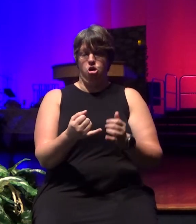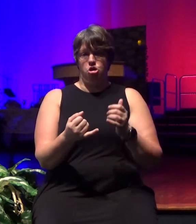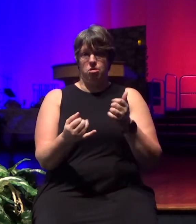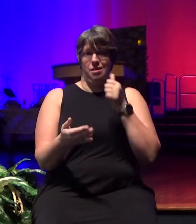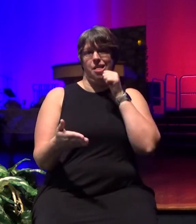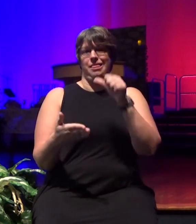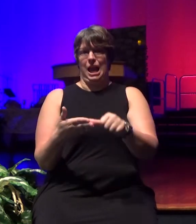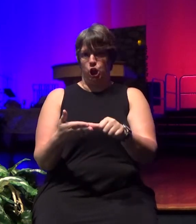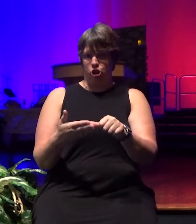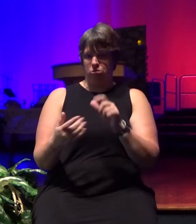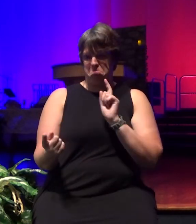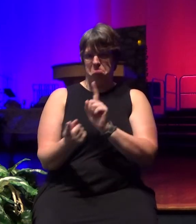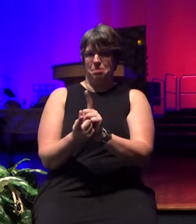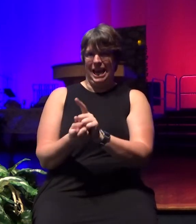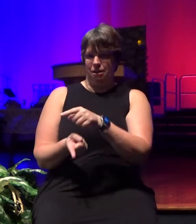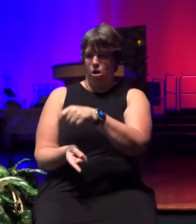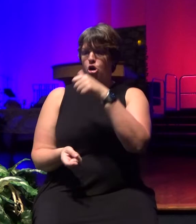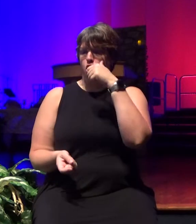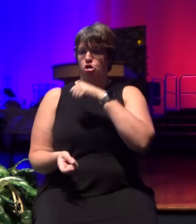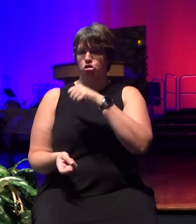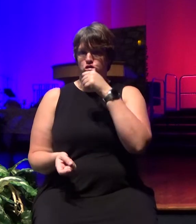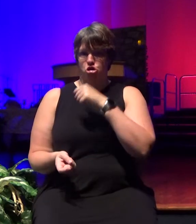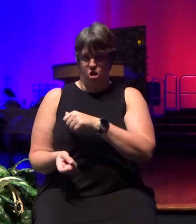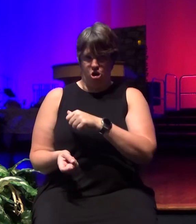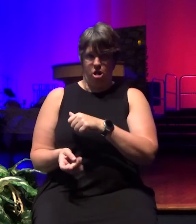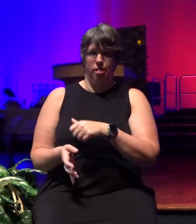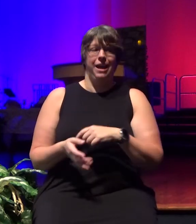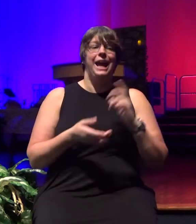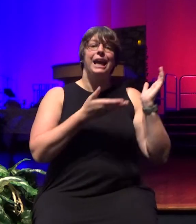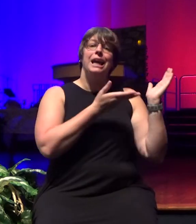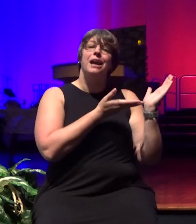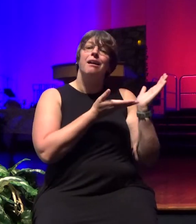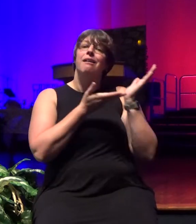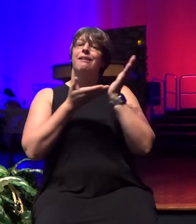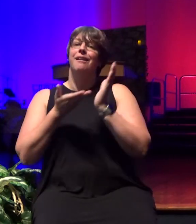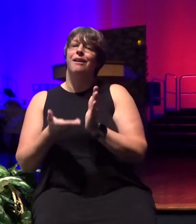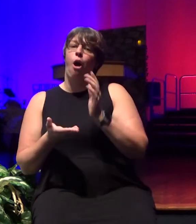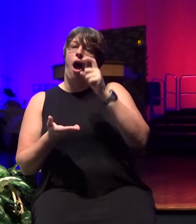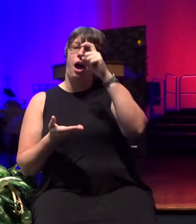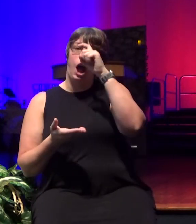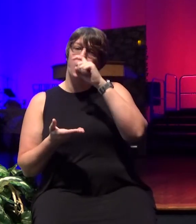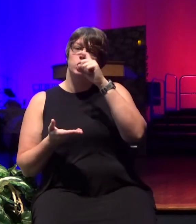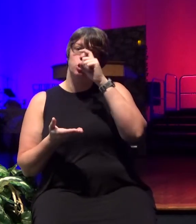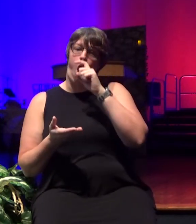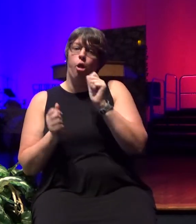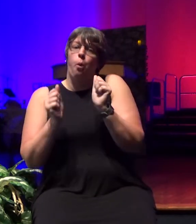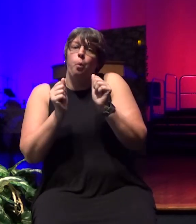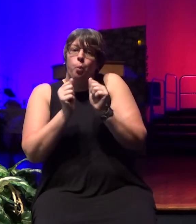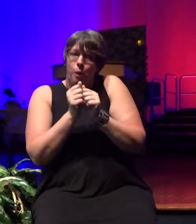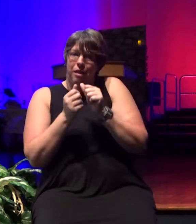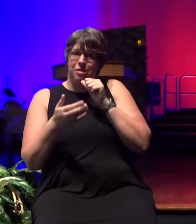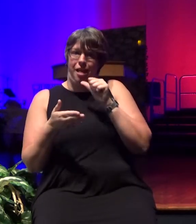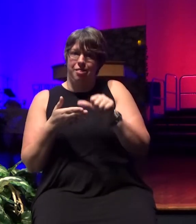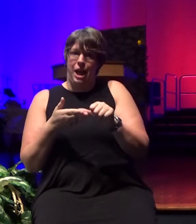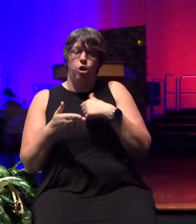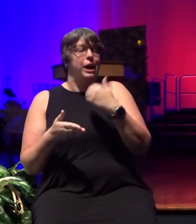sad. I've gone on a trip to see the world. I will write you of my